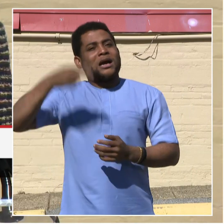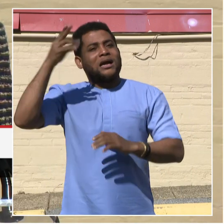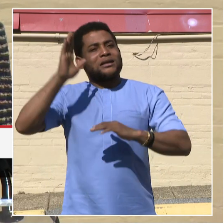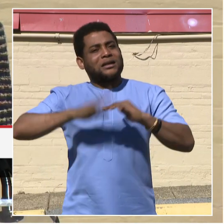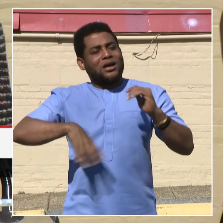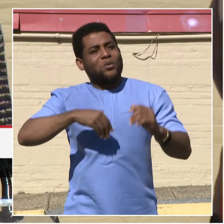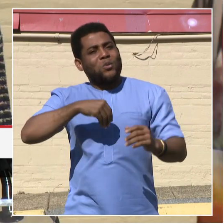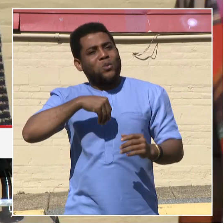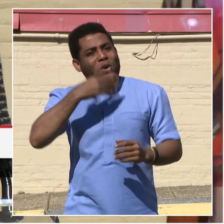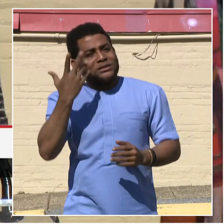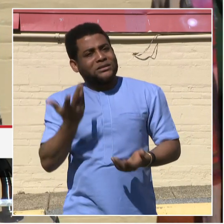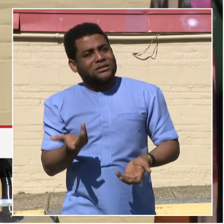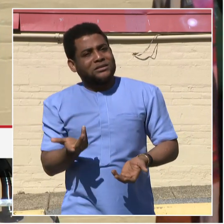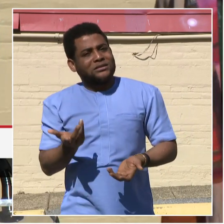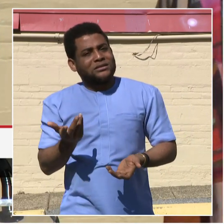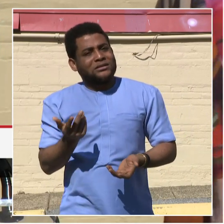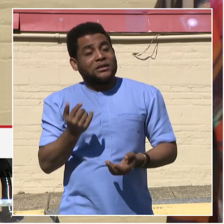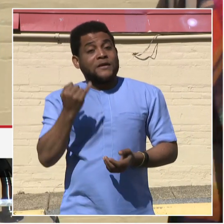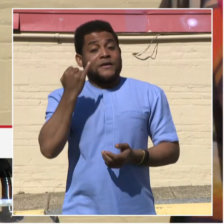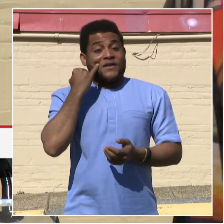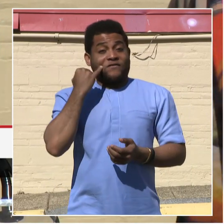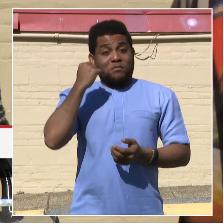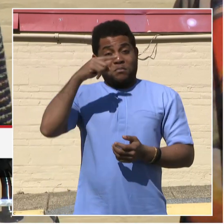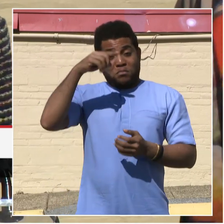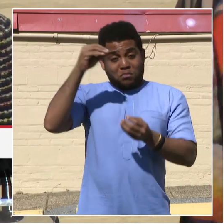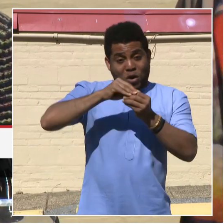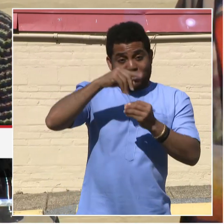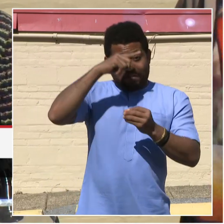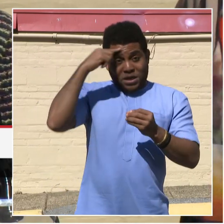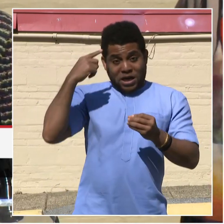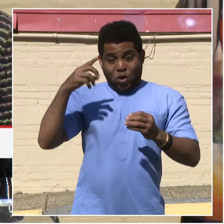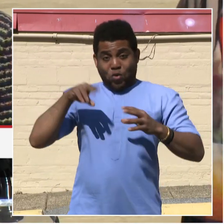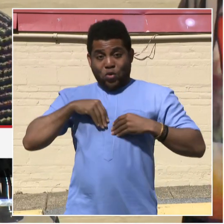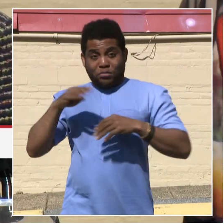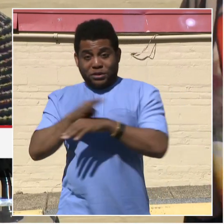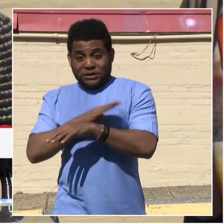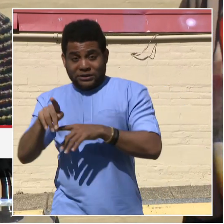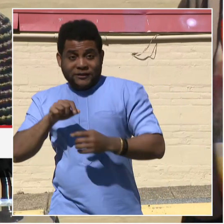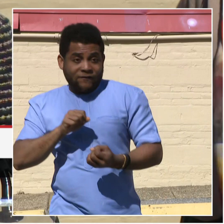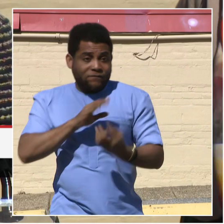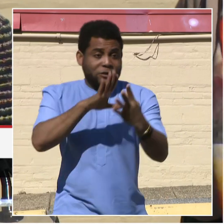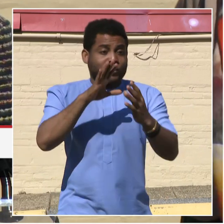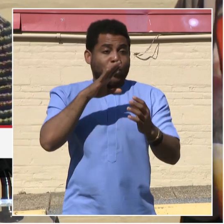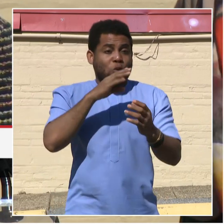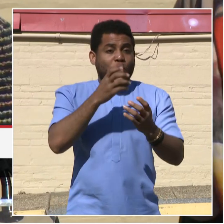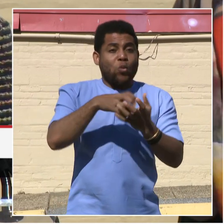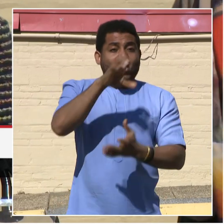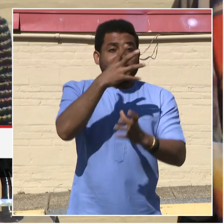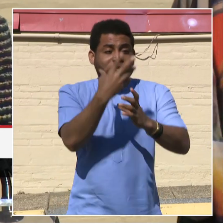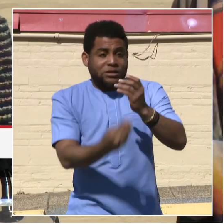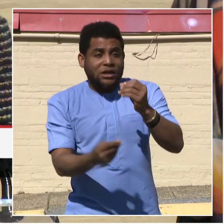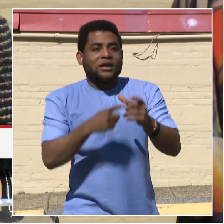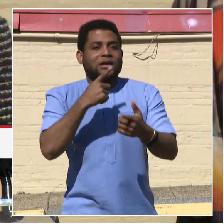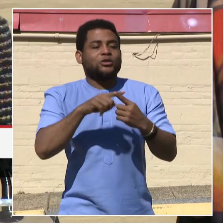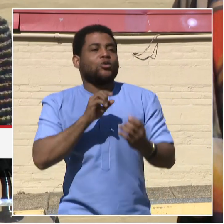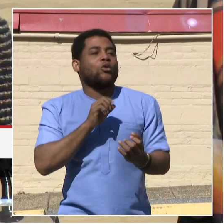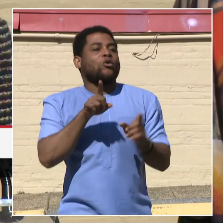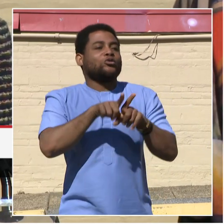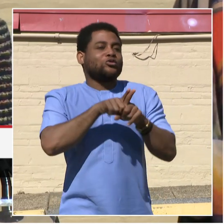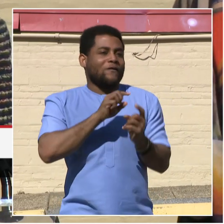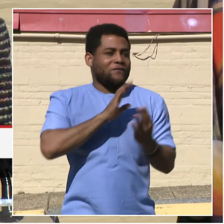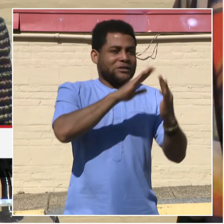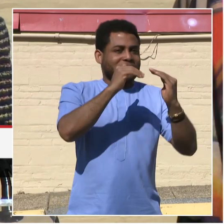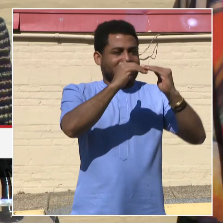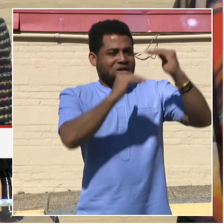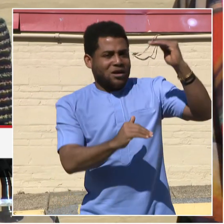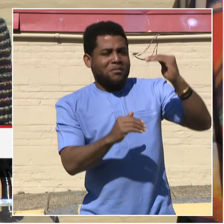more black-owned businesses helps to address the racial wealth gap and address the income disparities that we see. And the Commercial Acquisition Fund is an